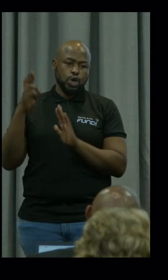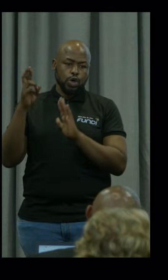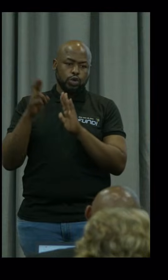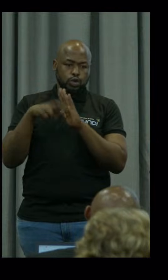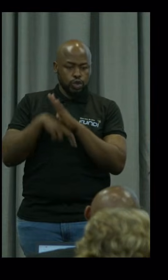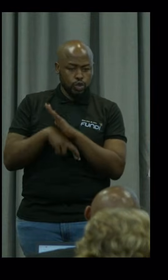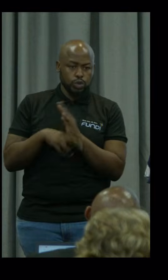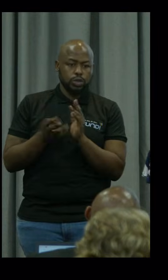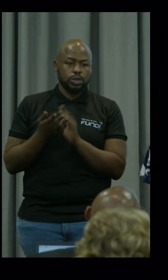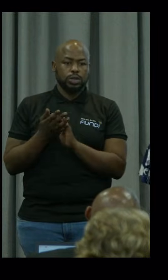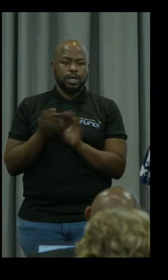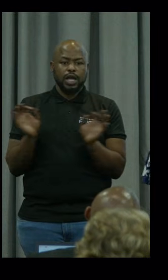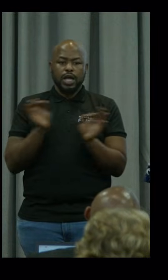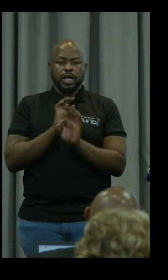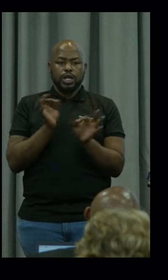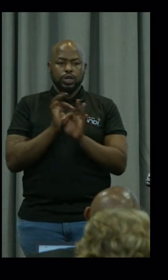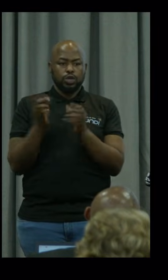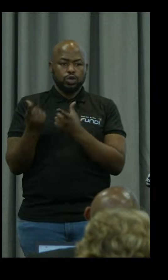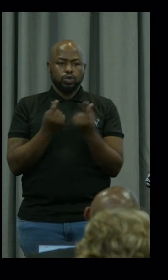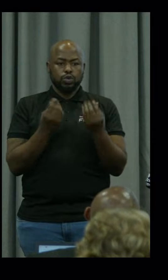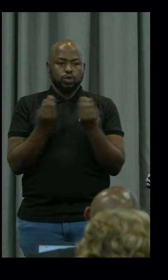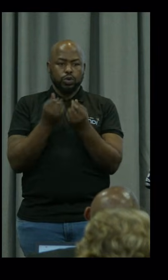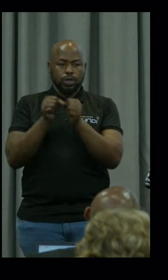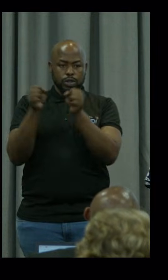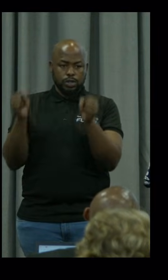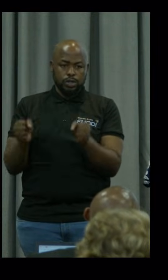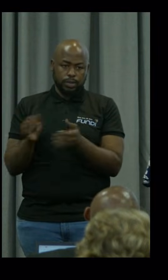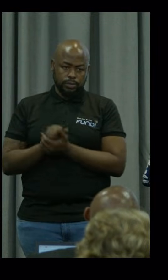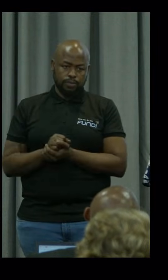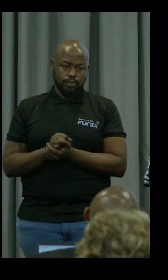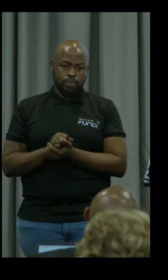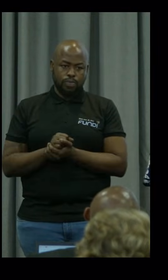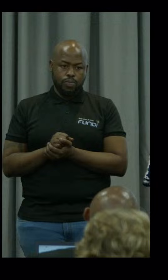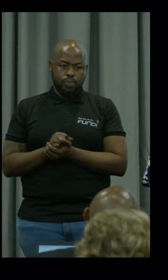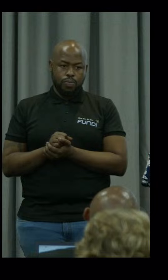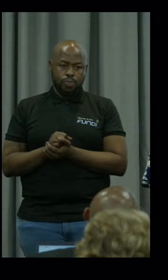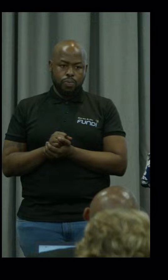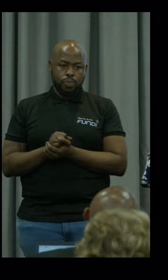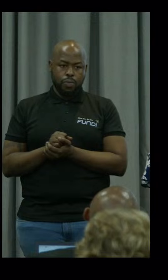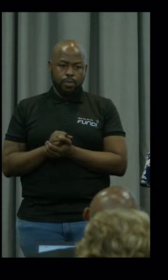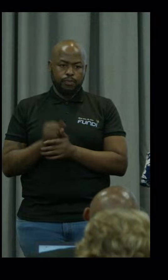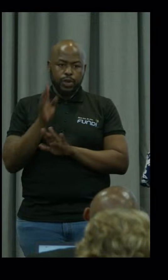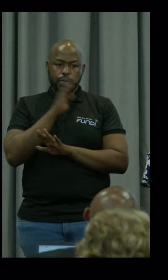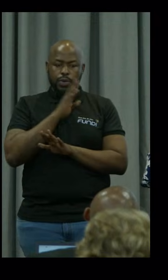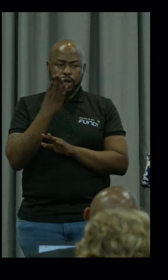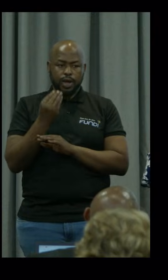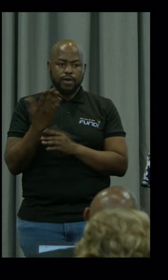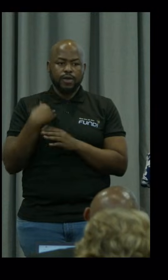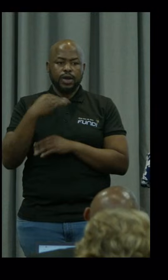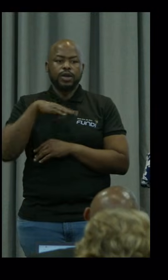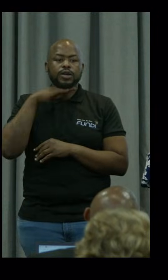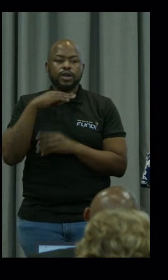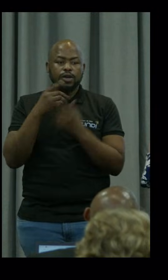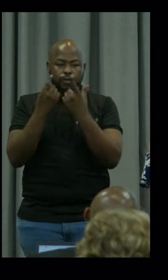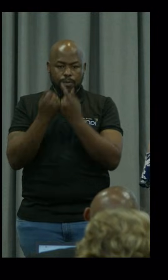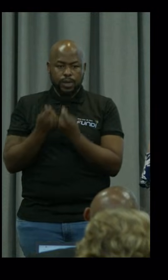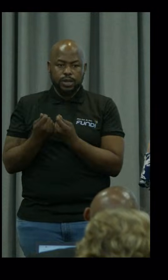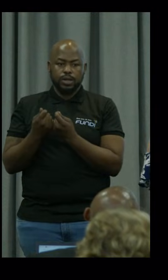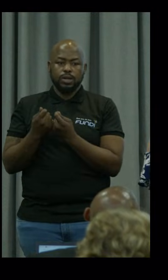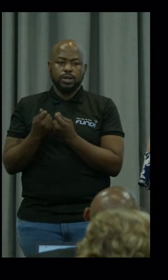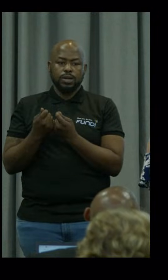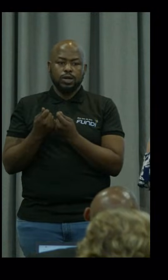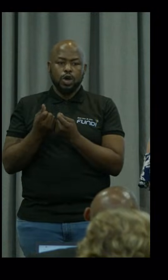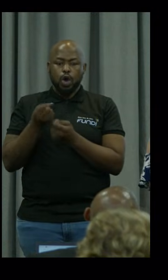nothing to do with the actual model. It's just the fact that we don't have enough money or our